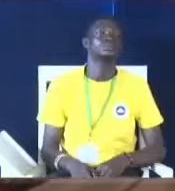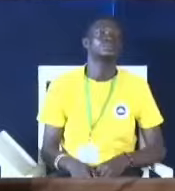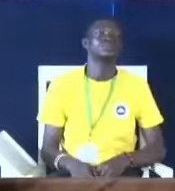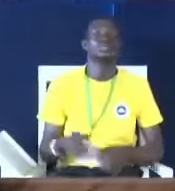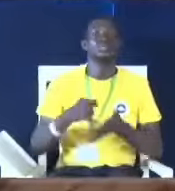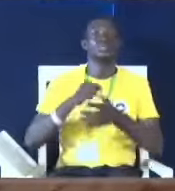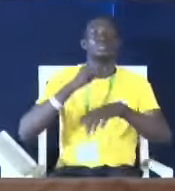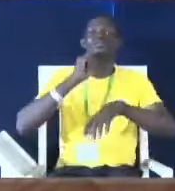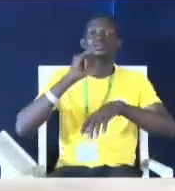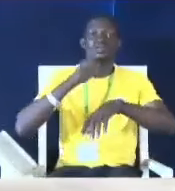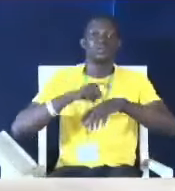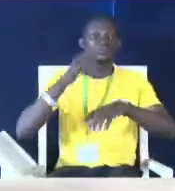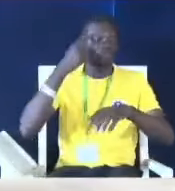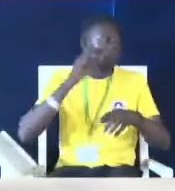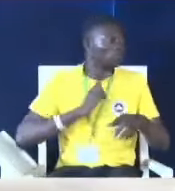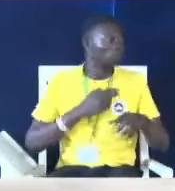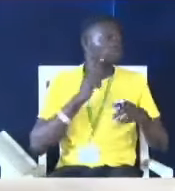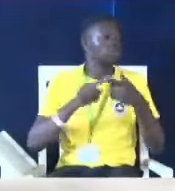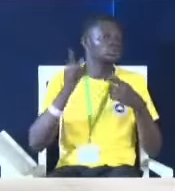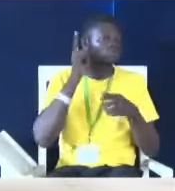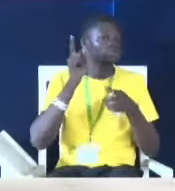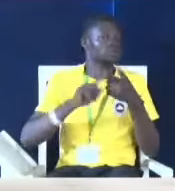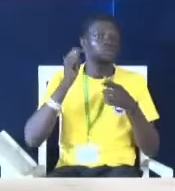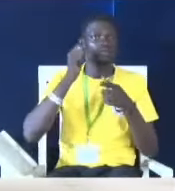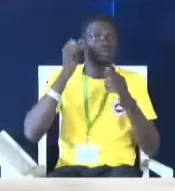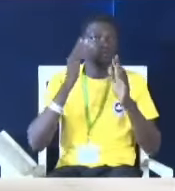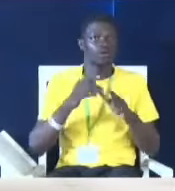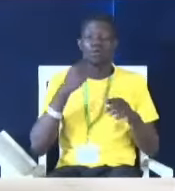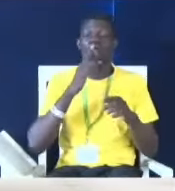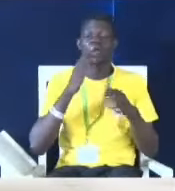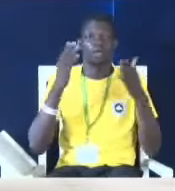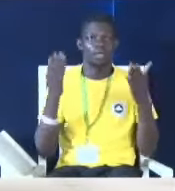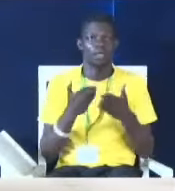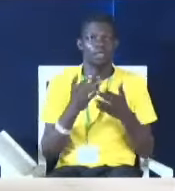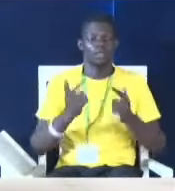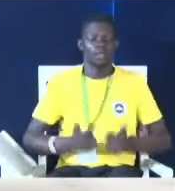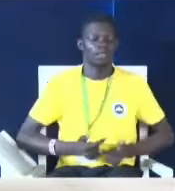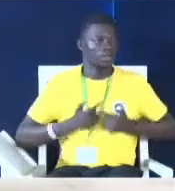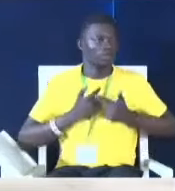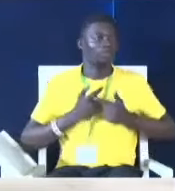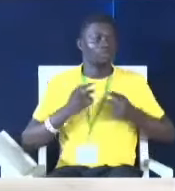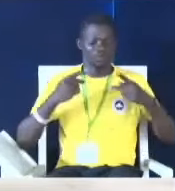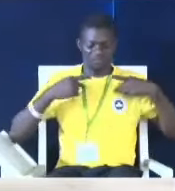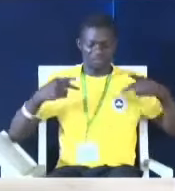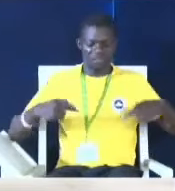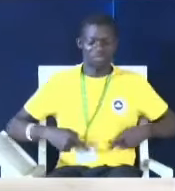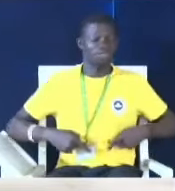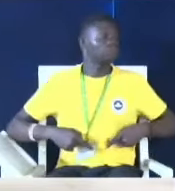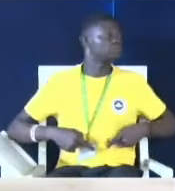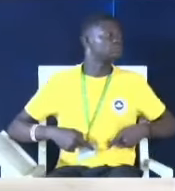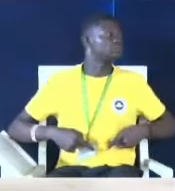It's time for us to listen to the testifiers who are here live, physically.